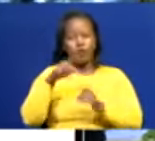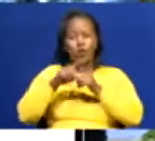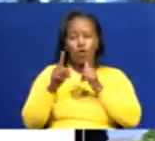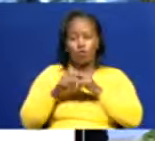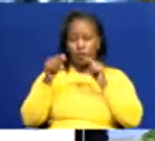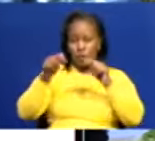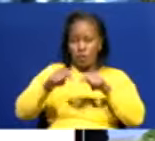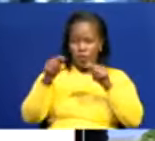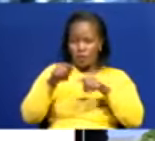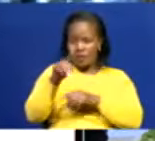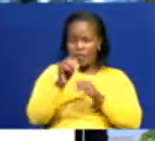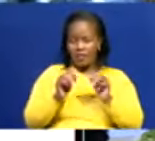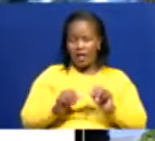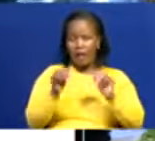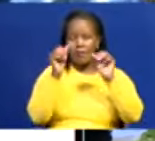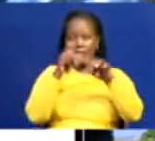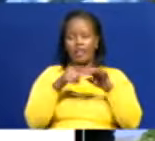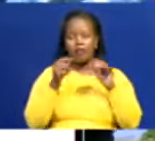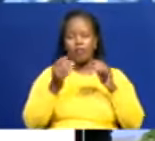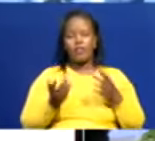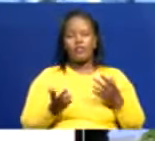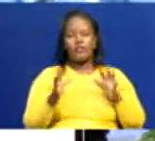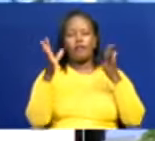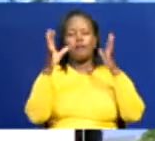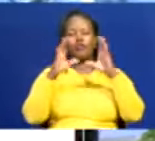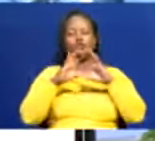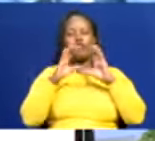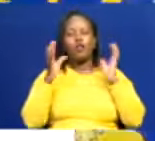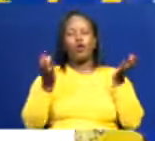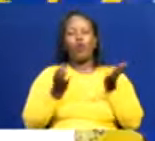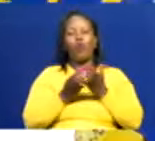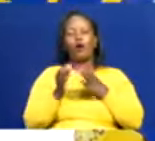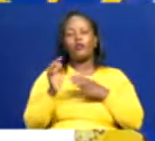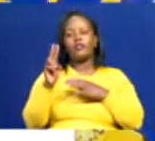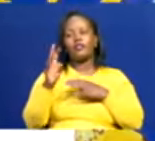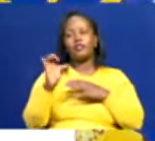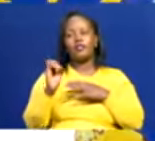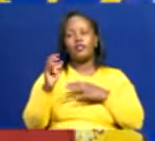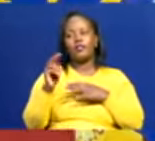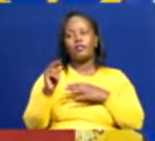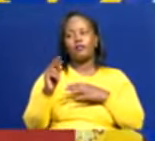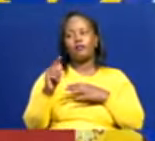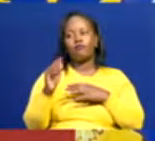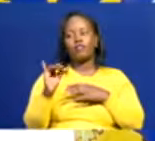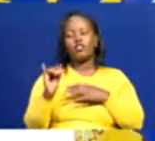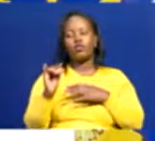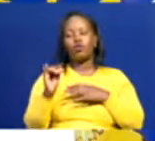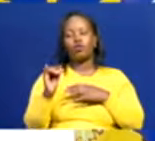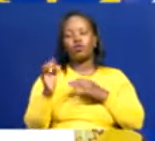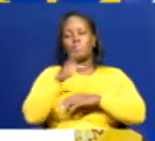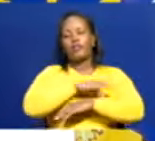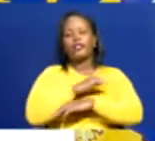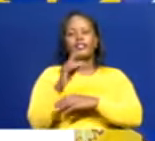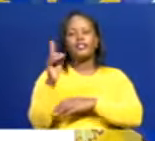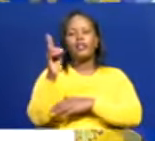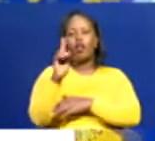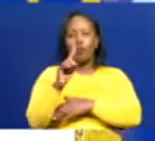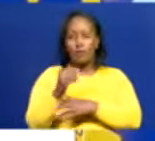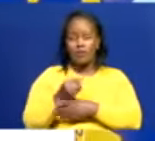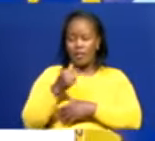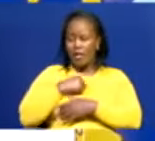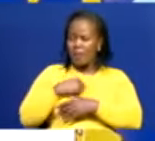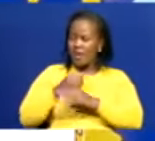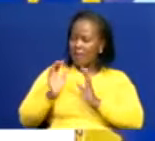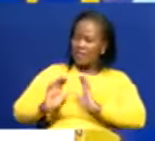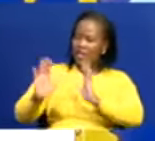stage during the celebrations of World Vitiligo Day in Nairobi. I've been left even pregnant with my kid just because of how I look. I